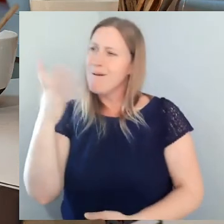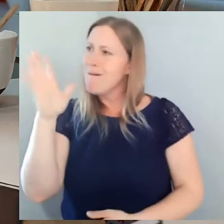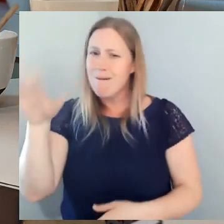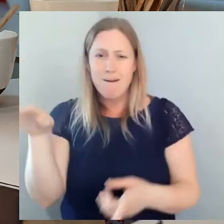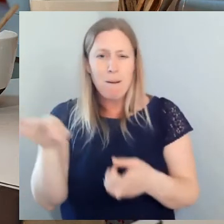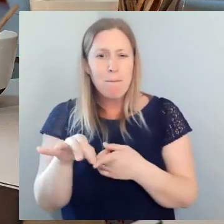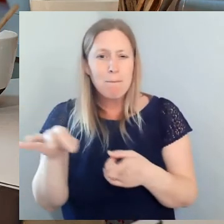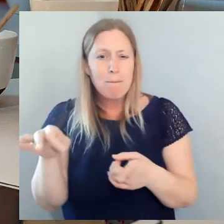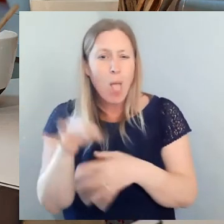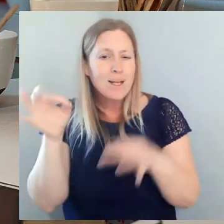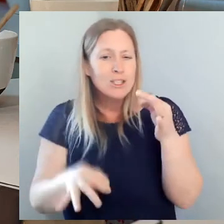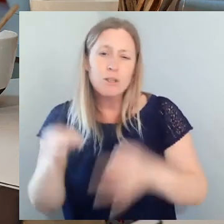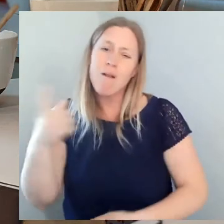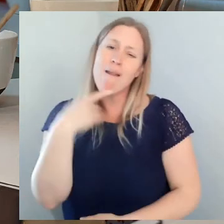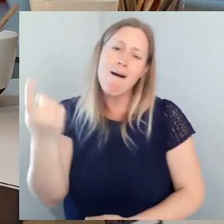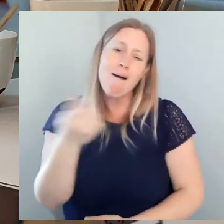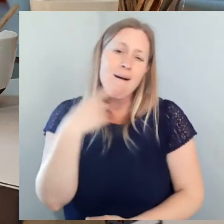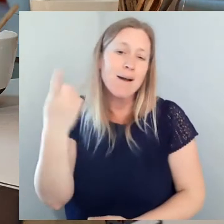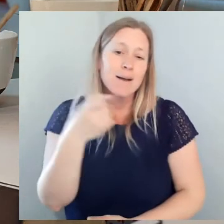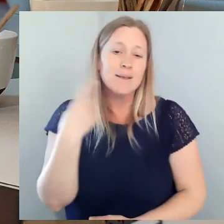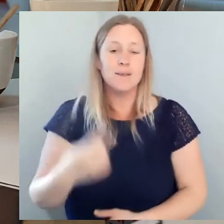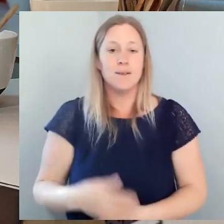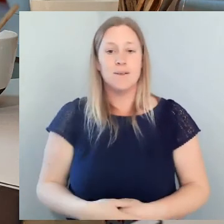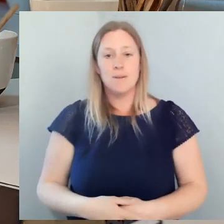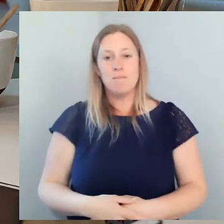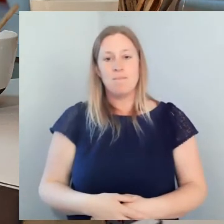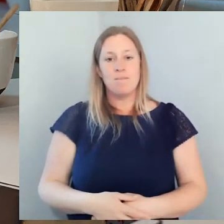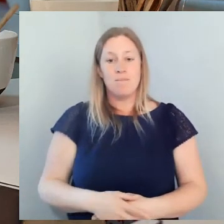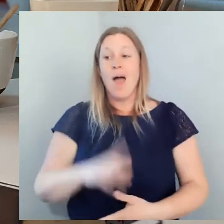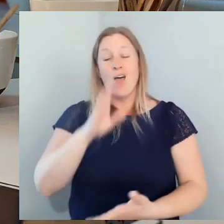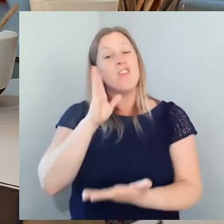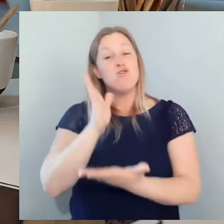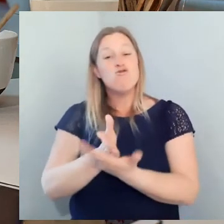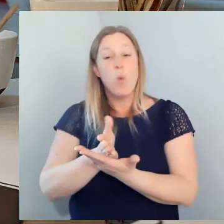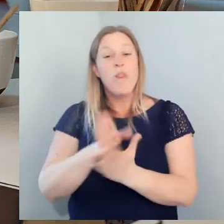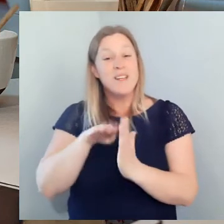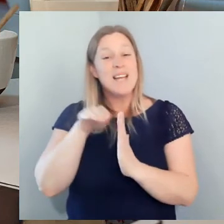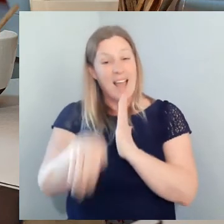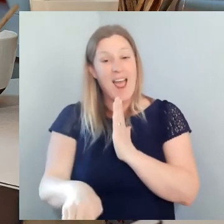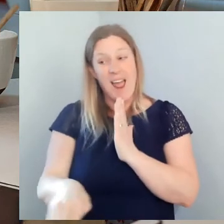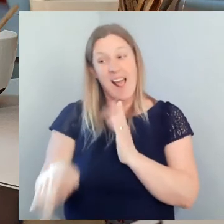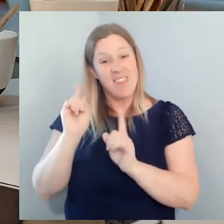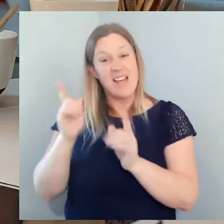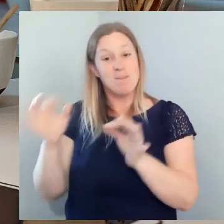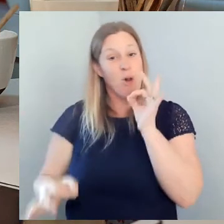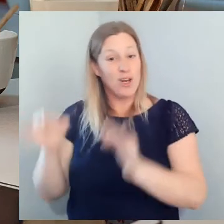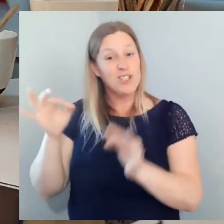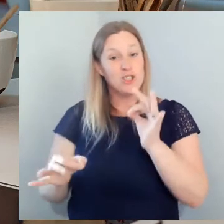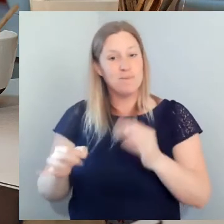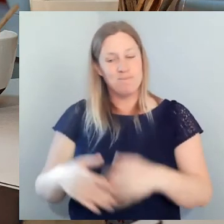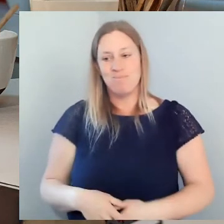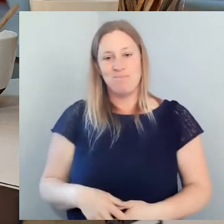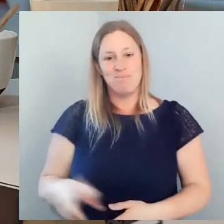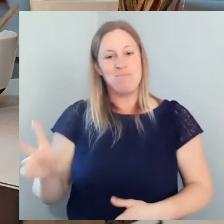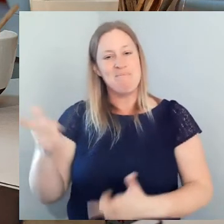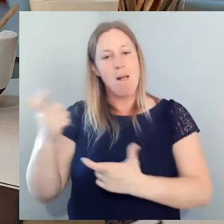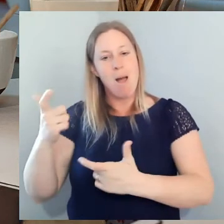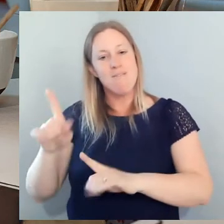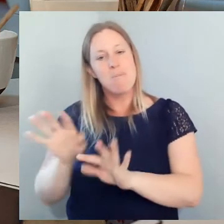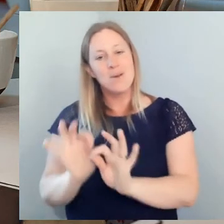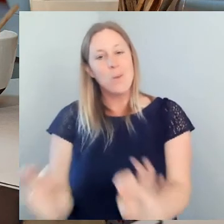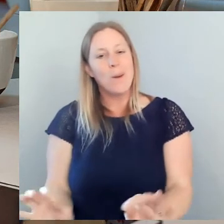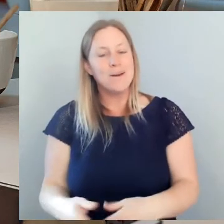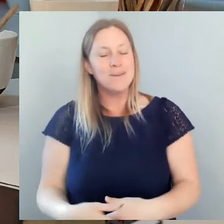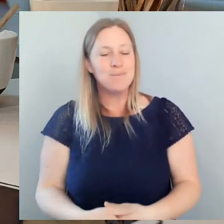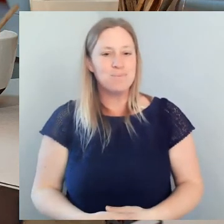just lie, Pippa said. The general truth decay, I've heard said. They